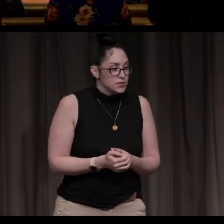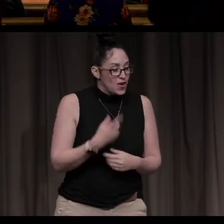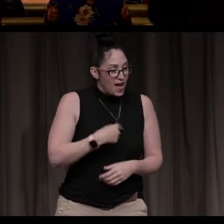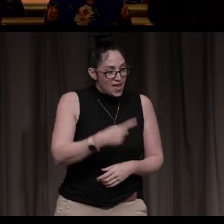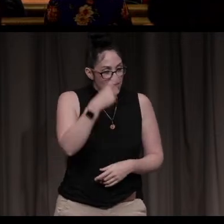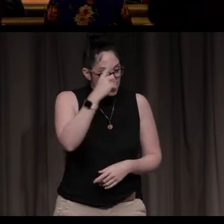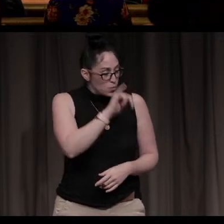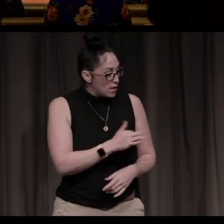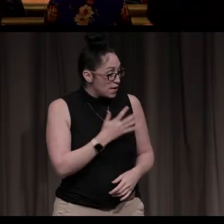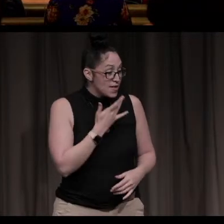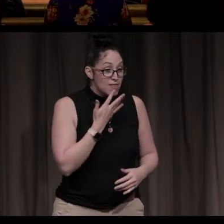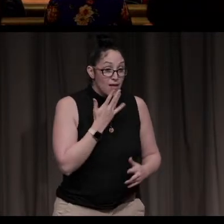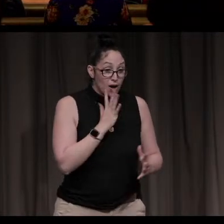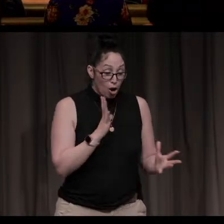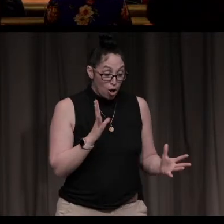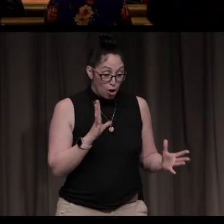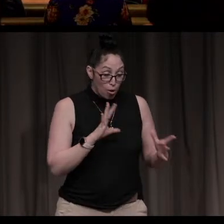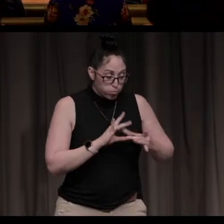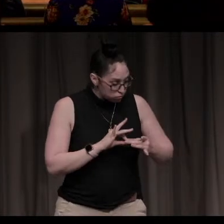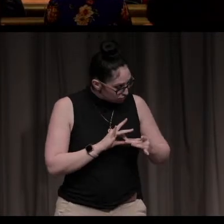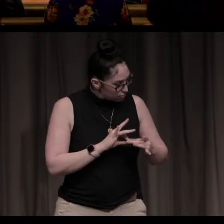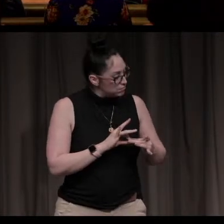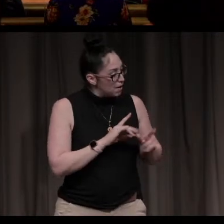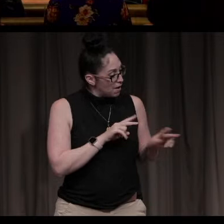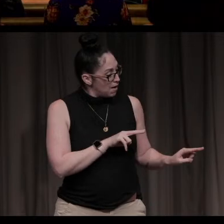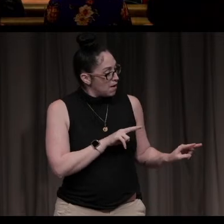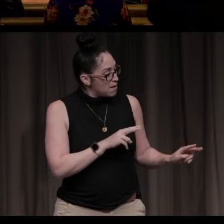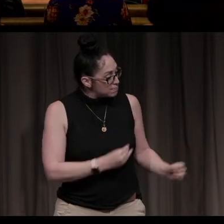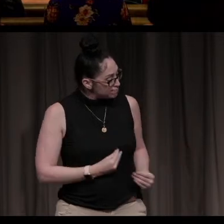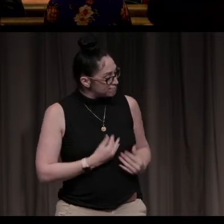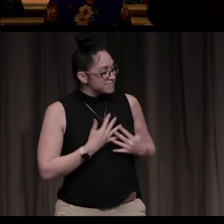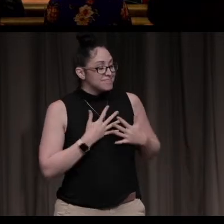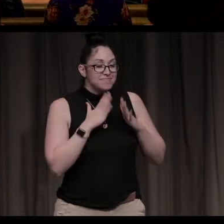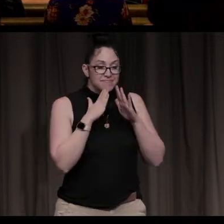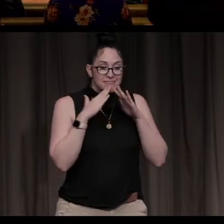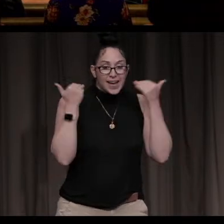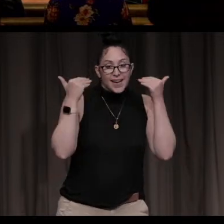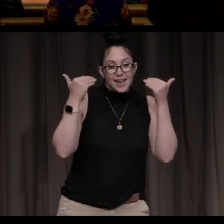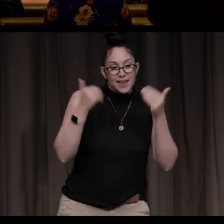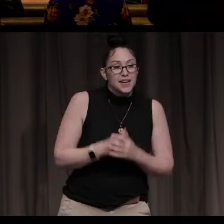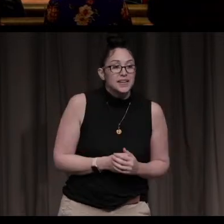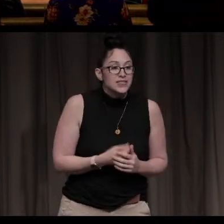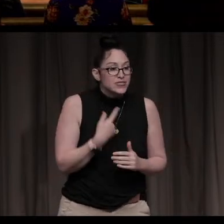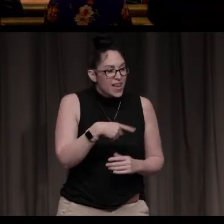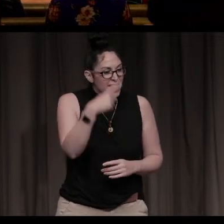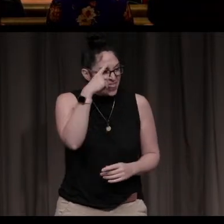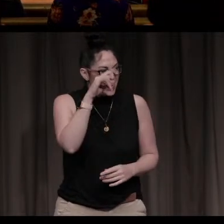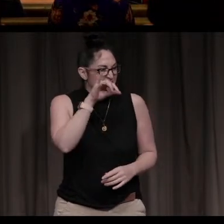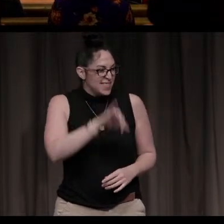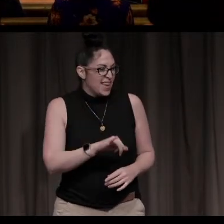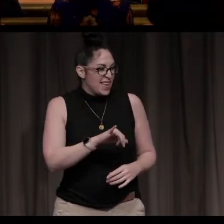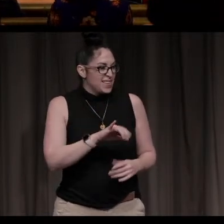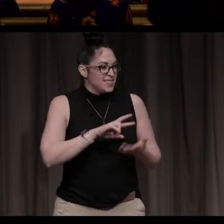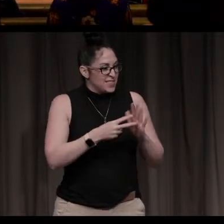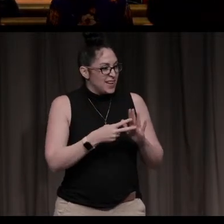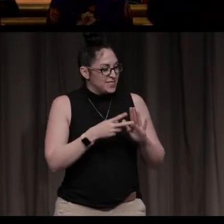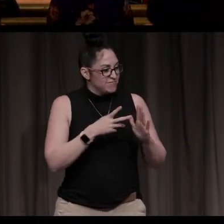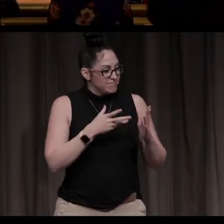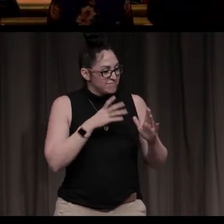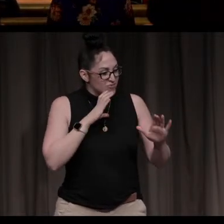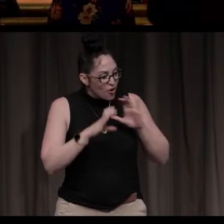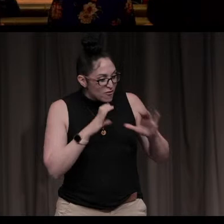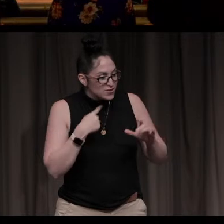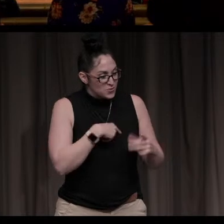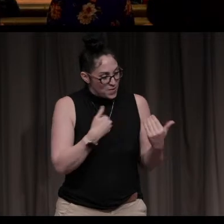together, it puts a smile on a person's face, so it brings joy. And so I think that these are metaphors for the kind of conversation that we're having here